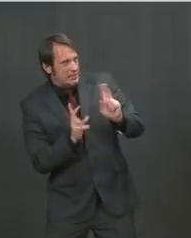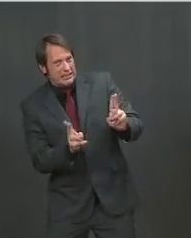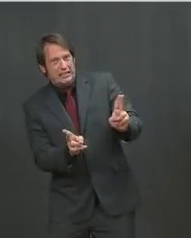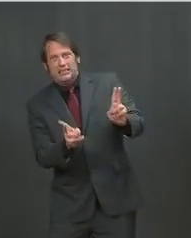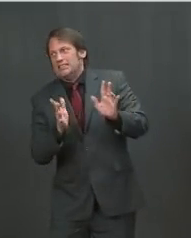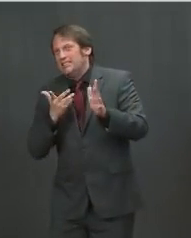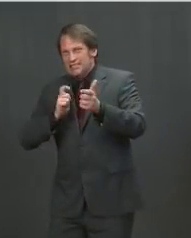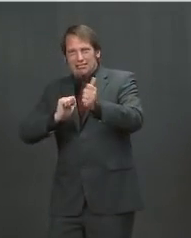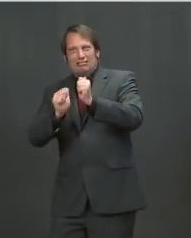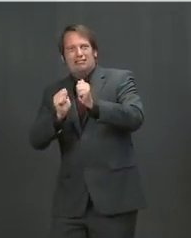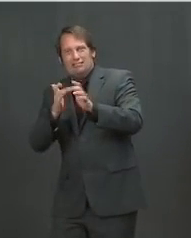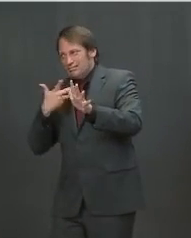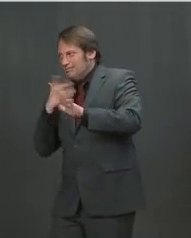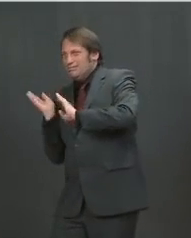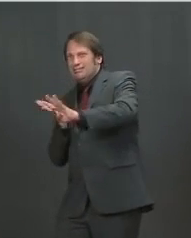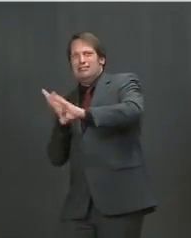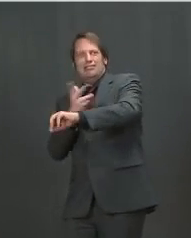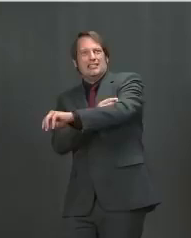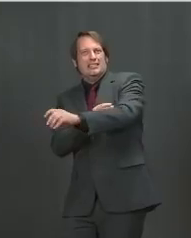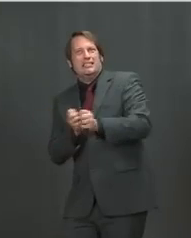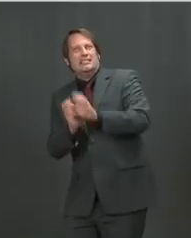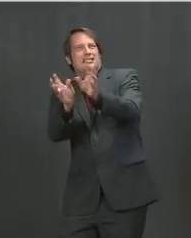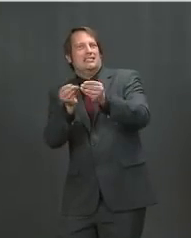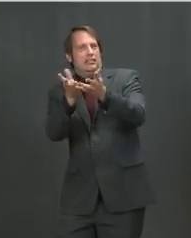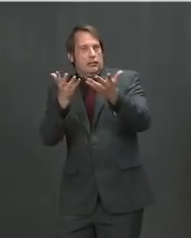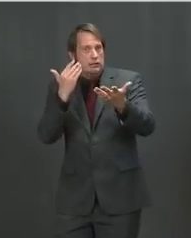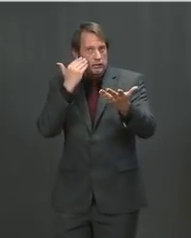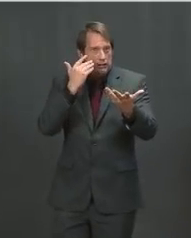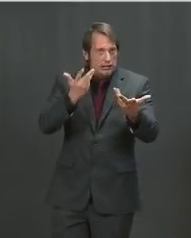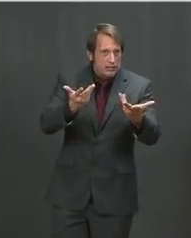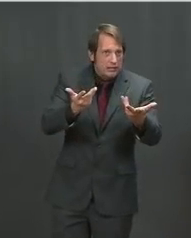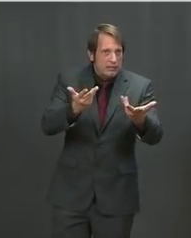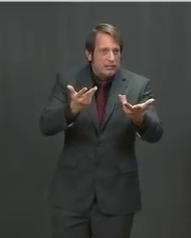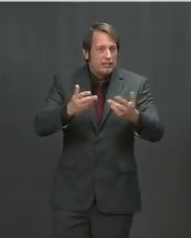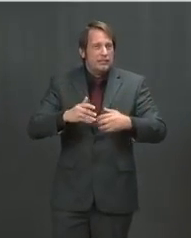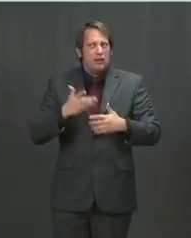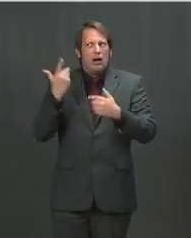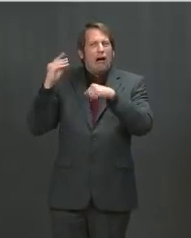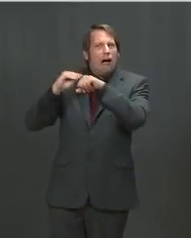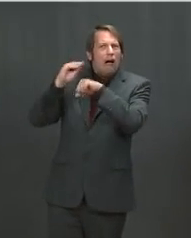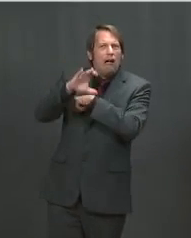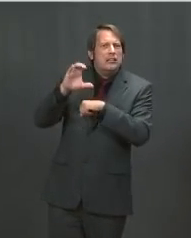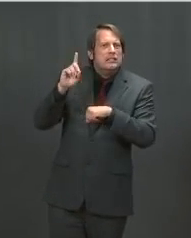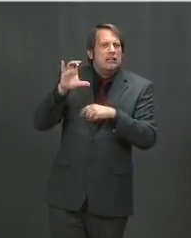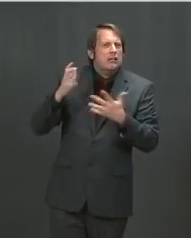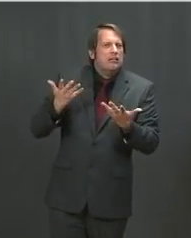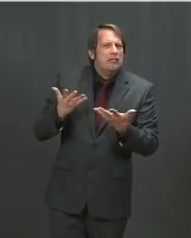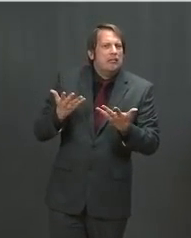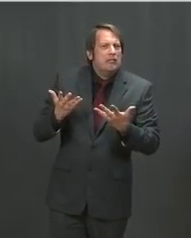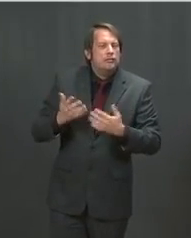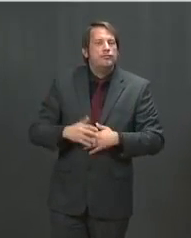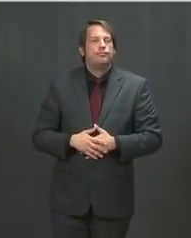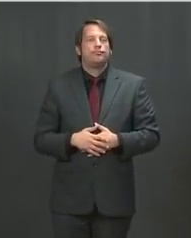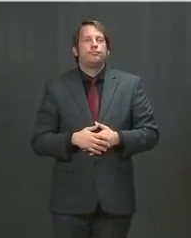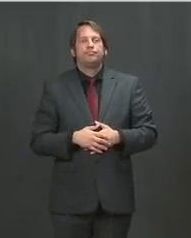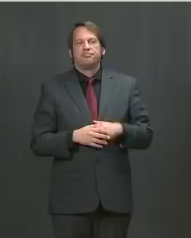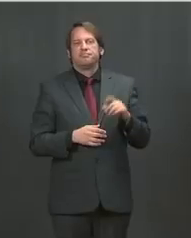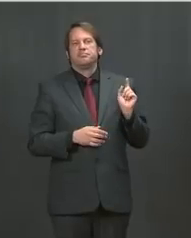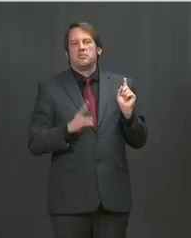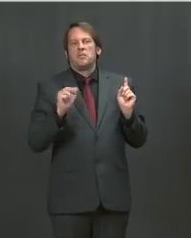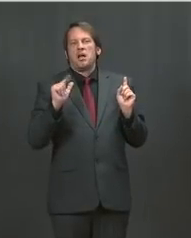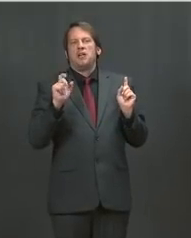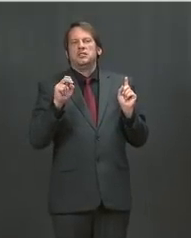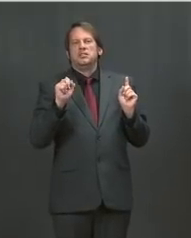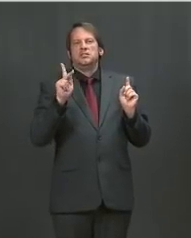officials. Yeah, as I mentioned, we've been in close touch with the state. Our guidance on youth sports is actually pretty articulate with regard to